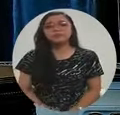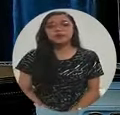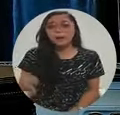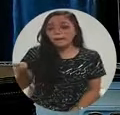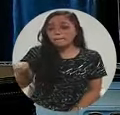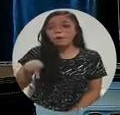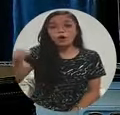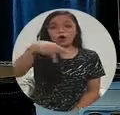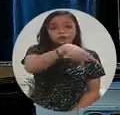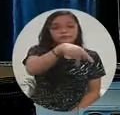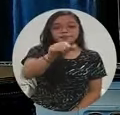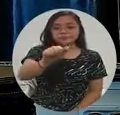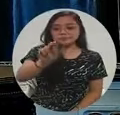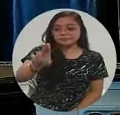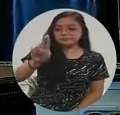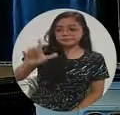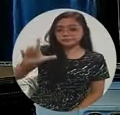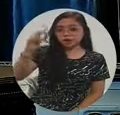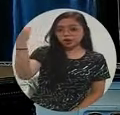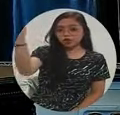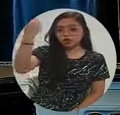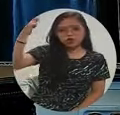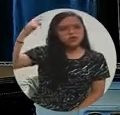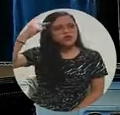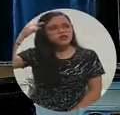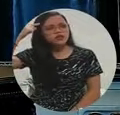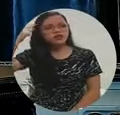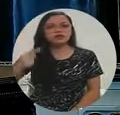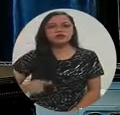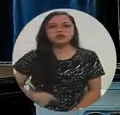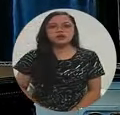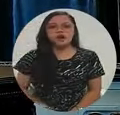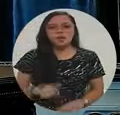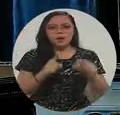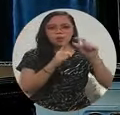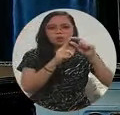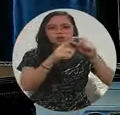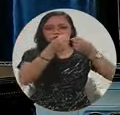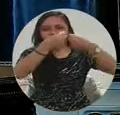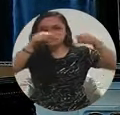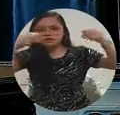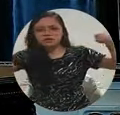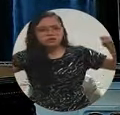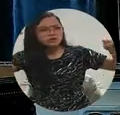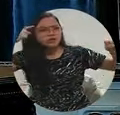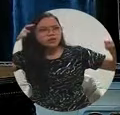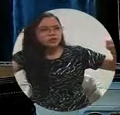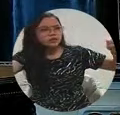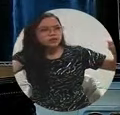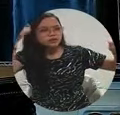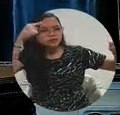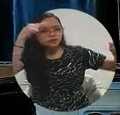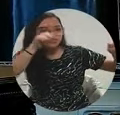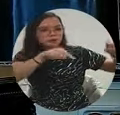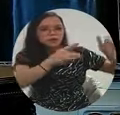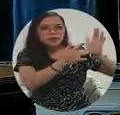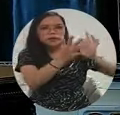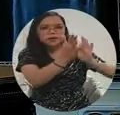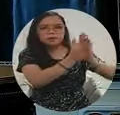Paul is using an analogy. You know analogy? An analogy.